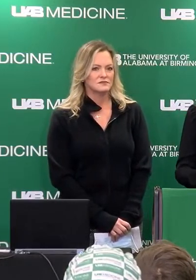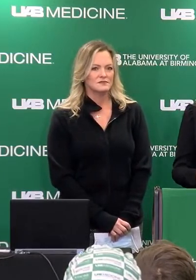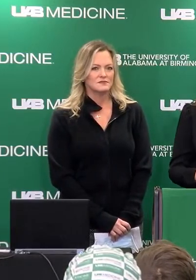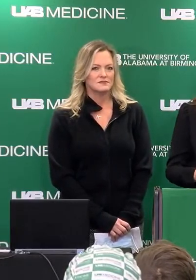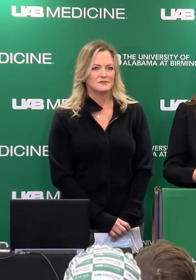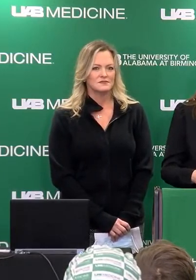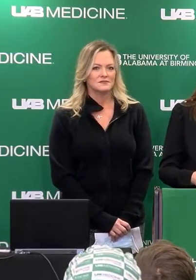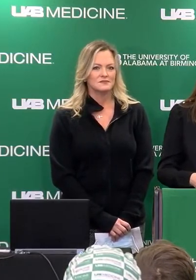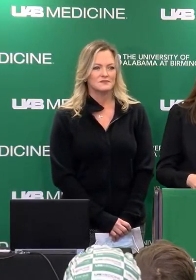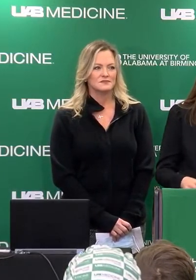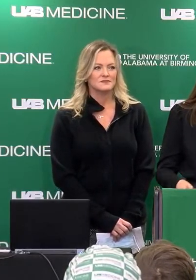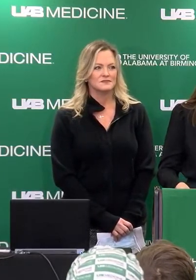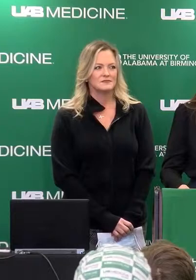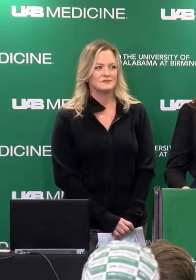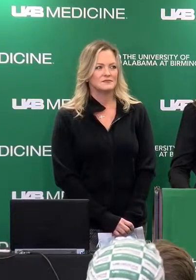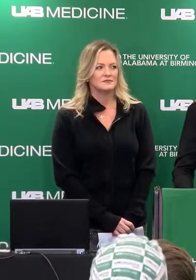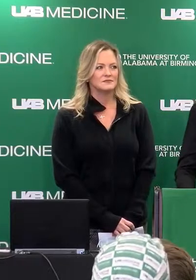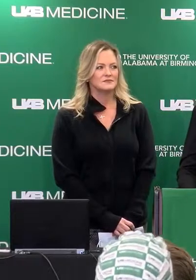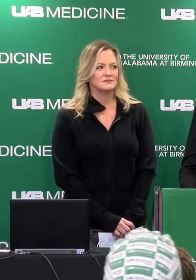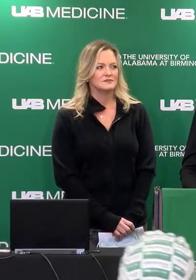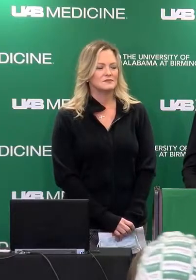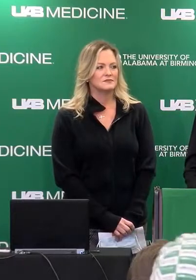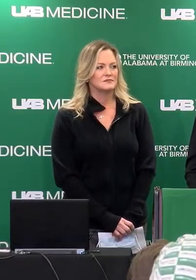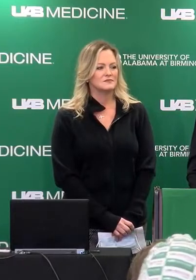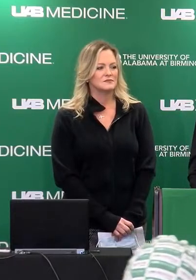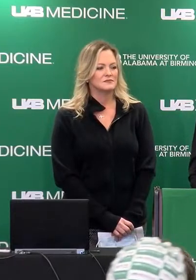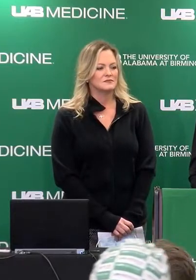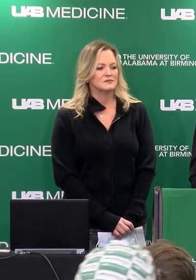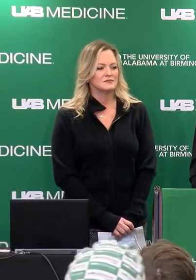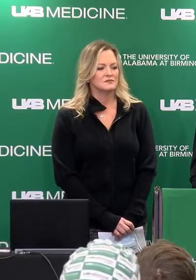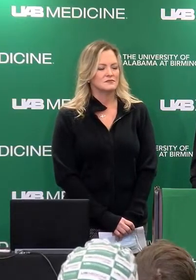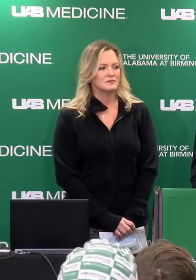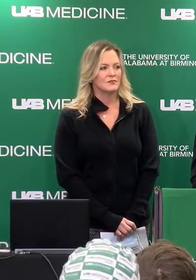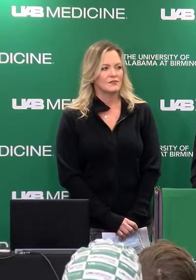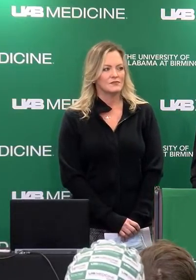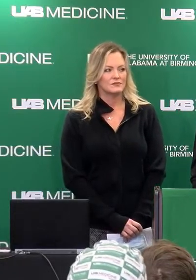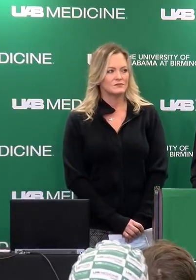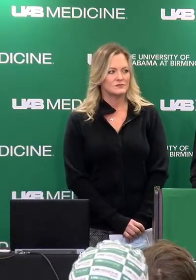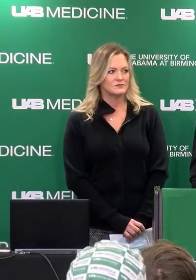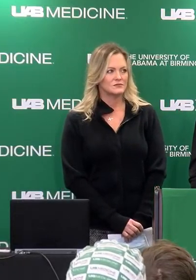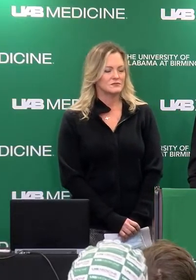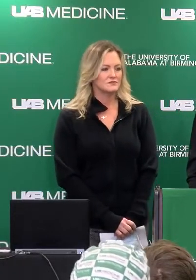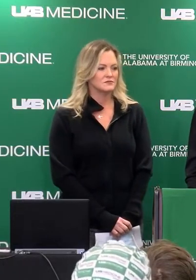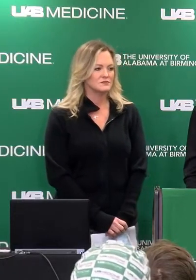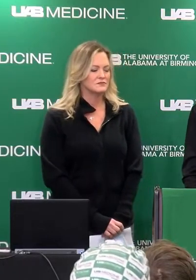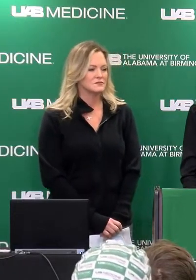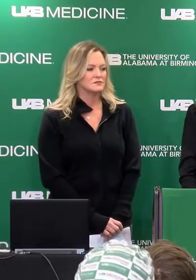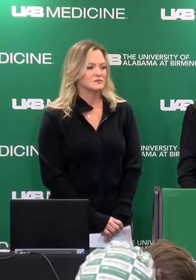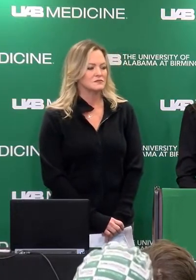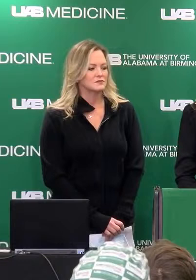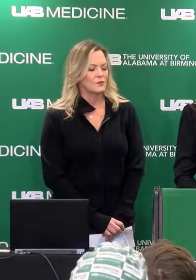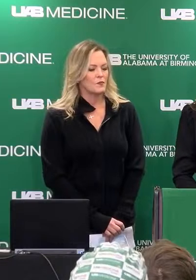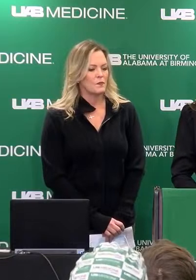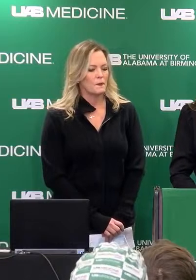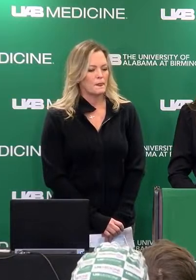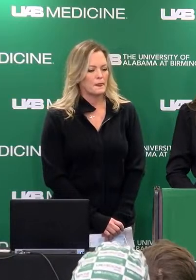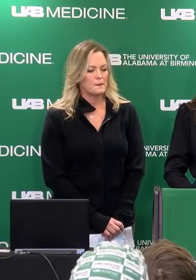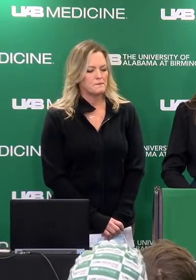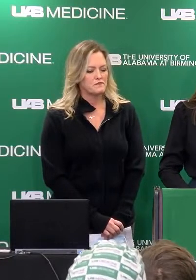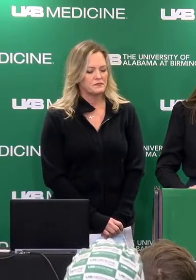news recently? Thank you for that question. I think there are several notable firsts that make this the